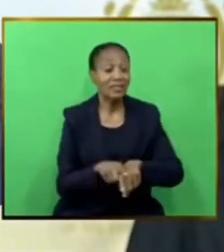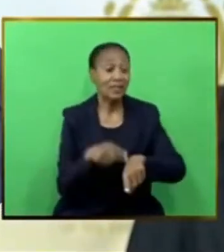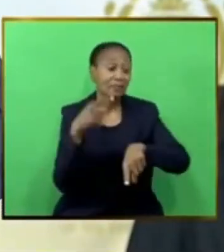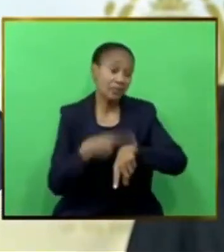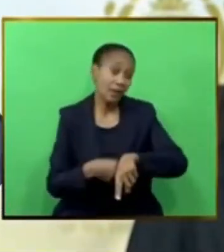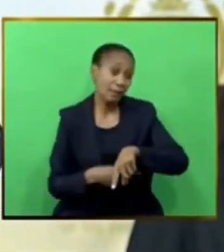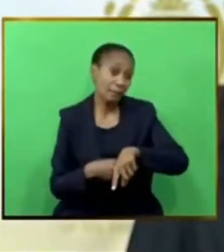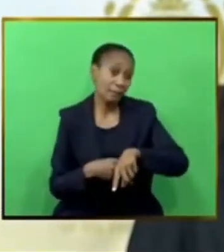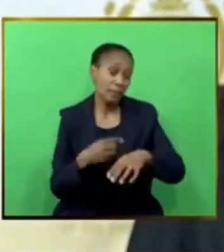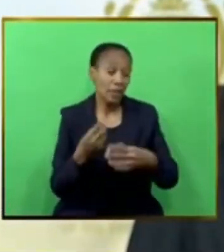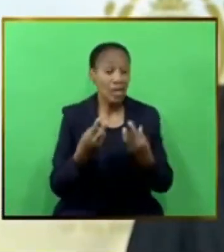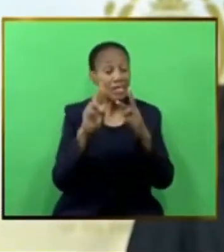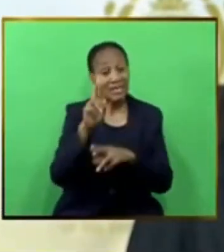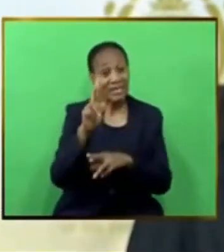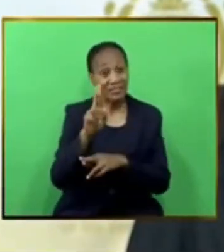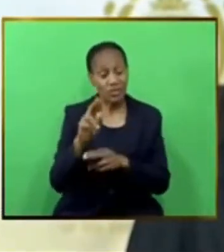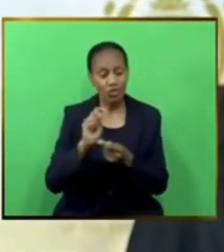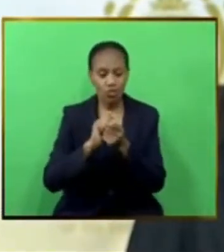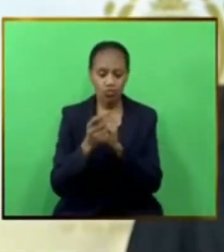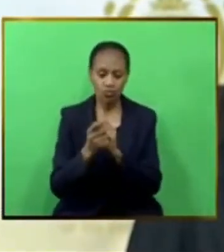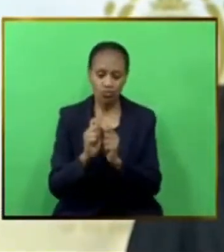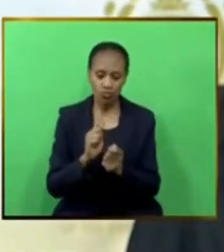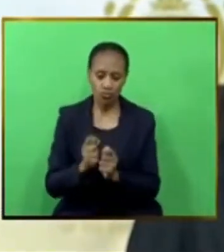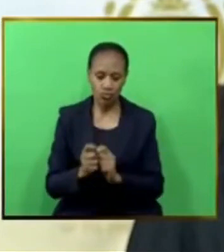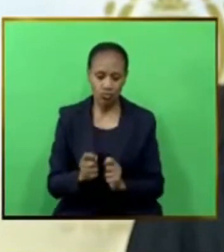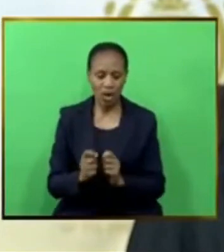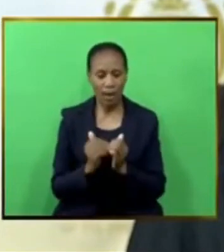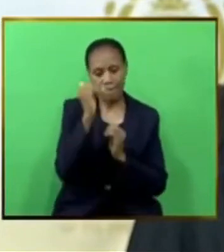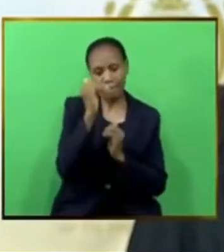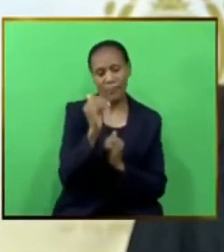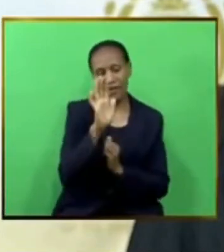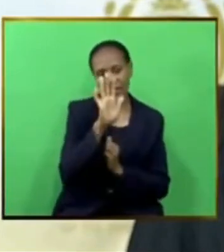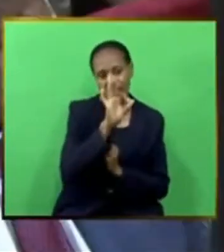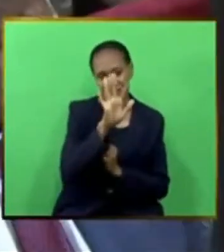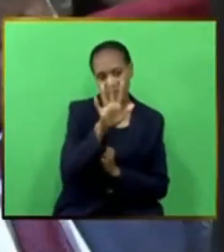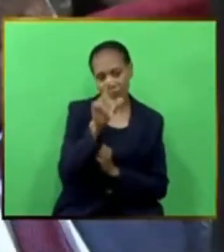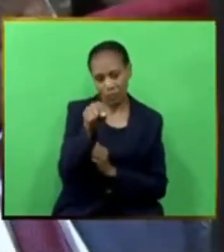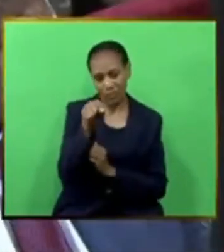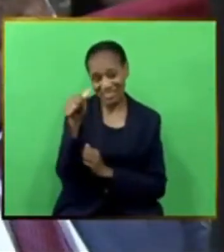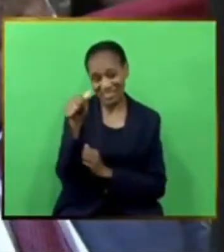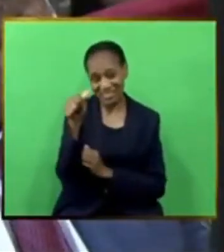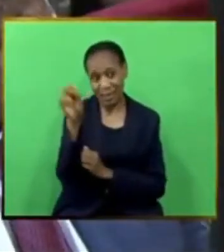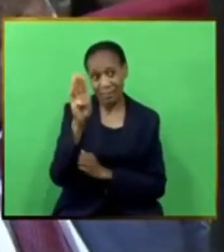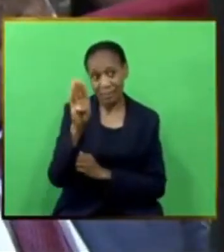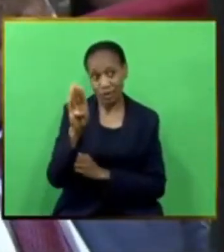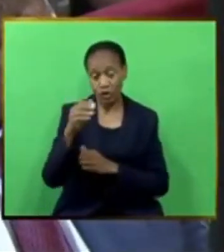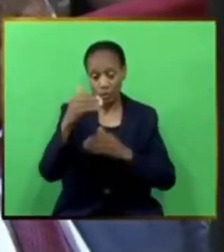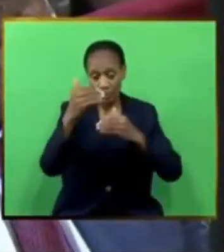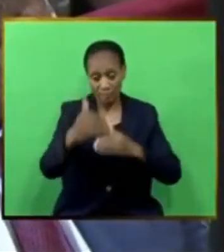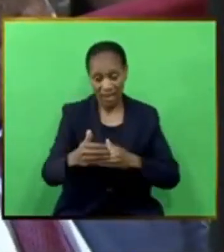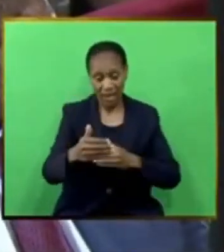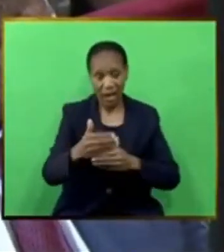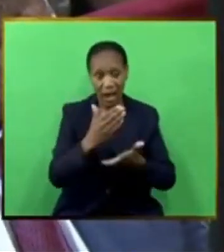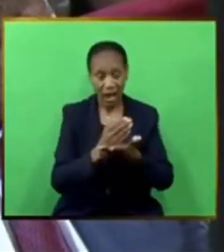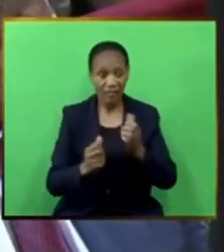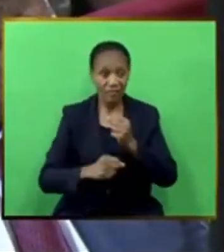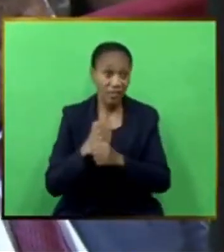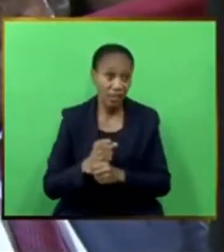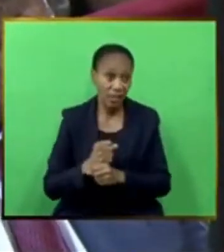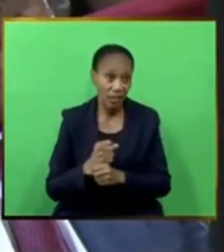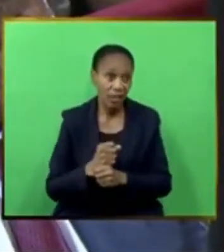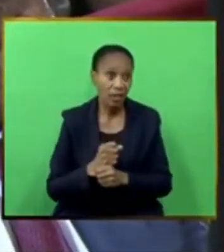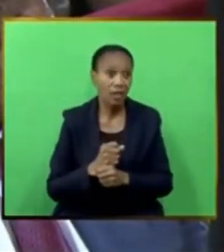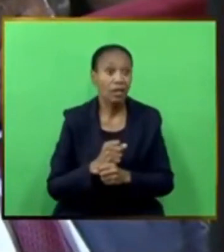time, revenue has been revised up by 45.6 billion over the medium term relative to